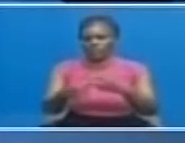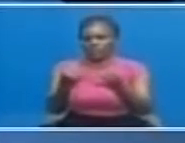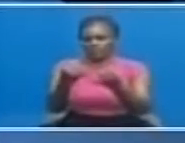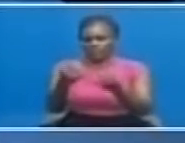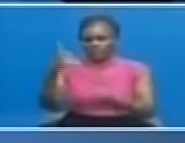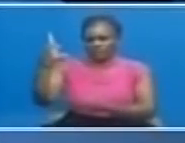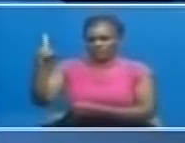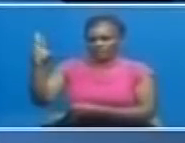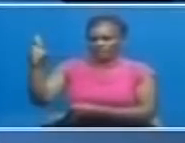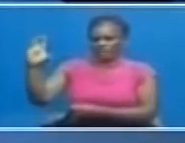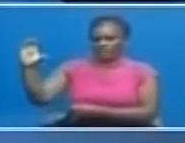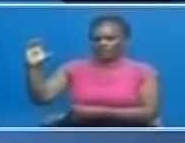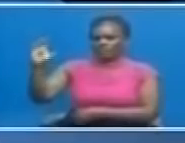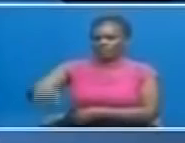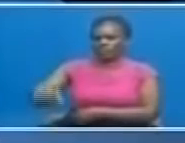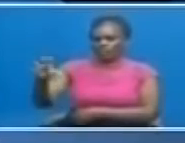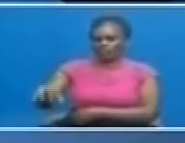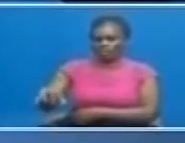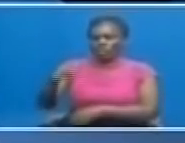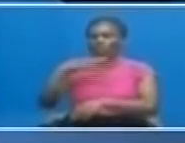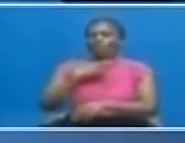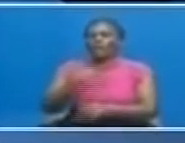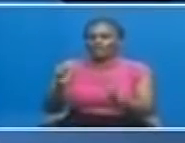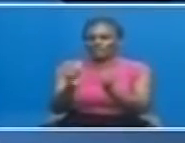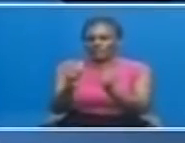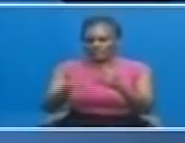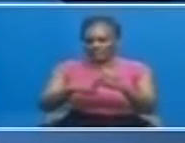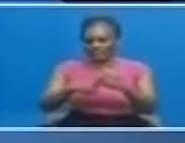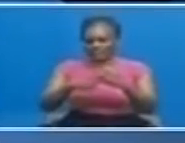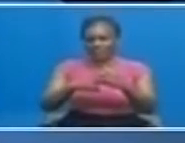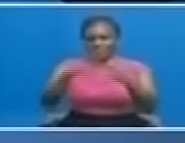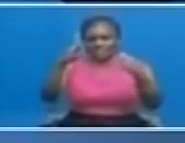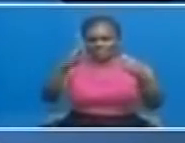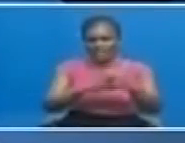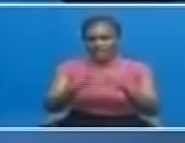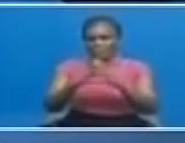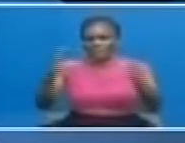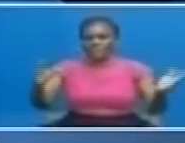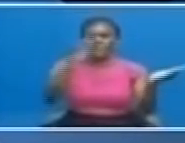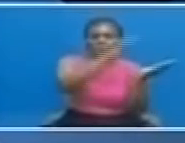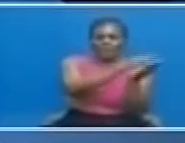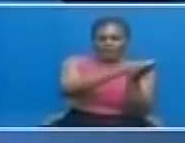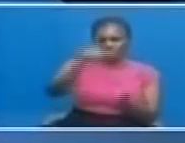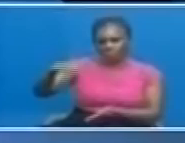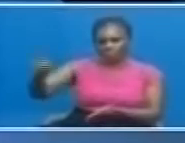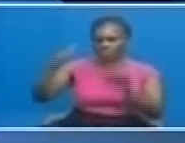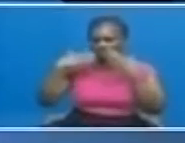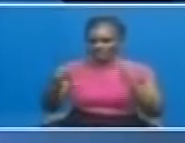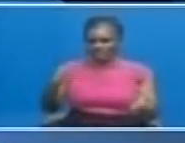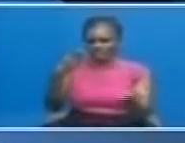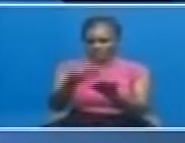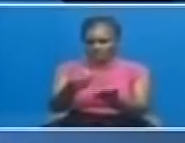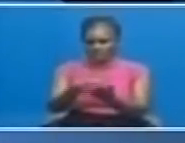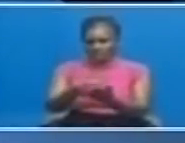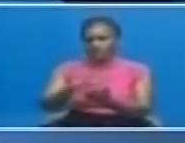Democratic Republic of Congo. The decision to buy a 79% stake in Congo's seventh largest bank has been approved by financial regulators